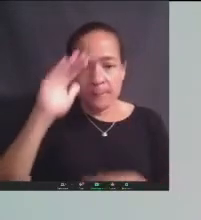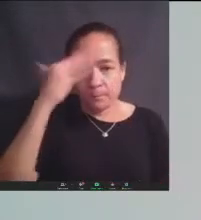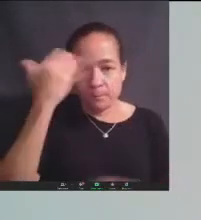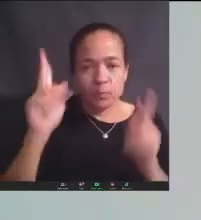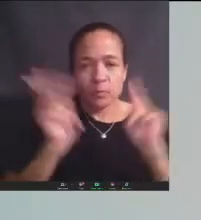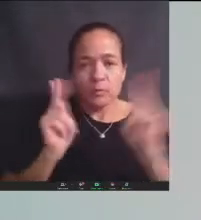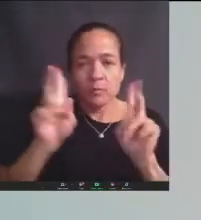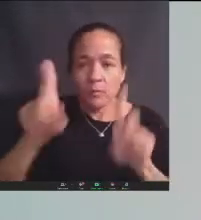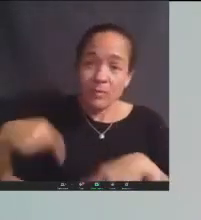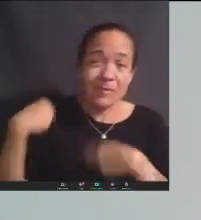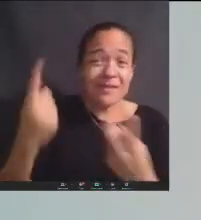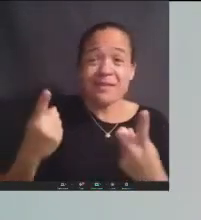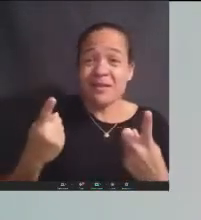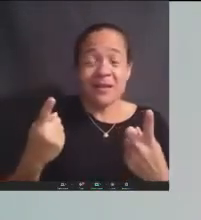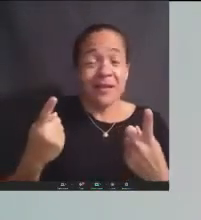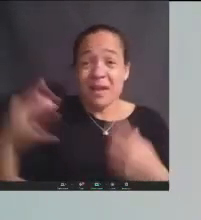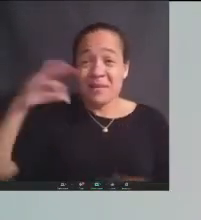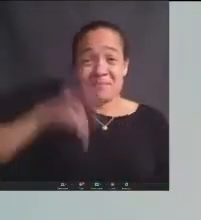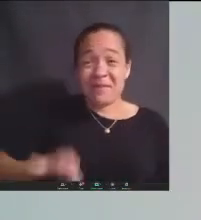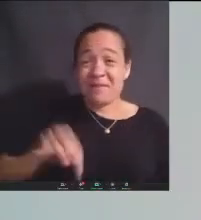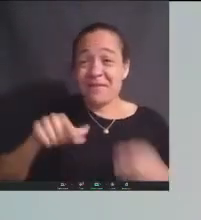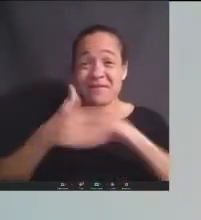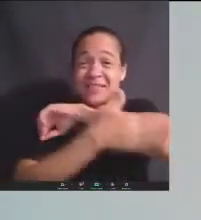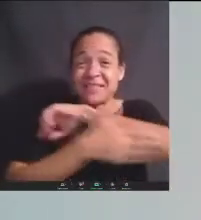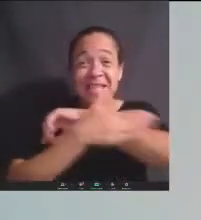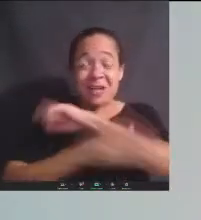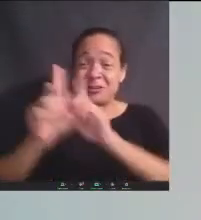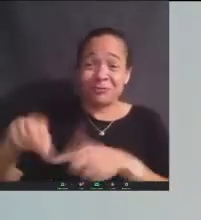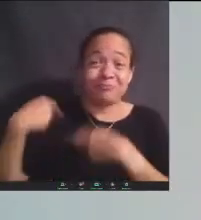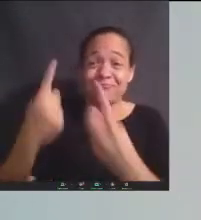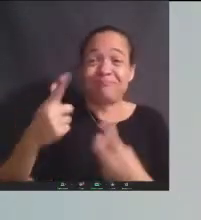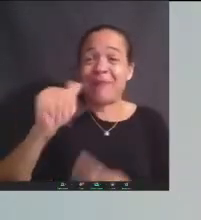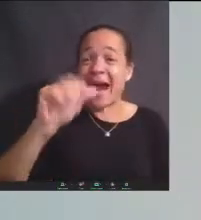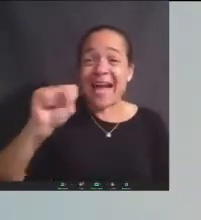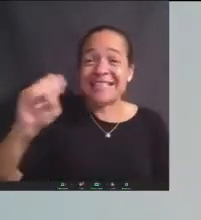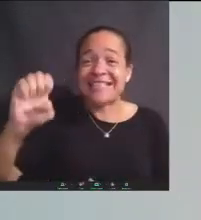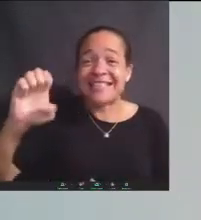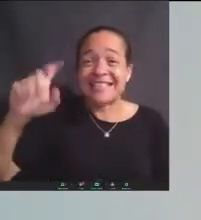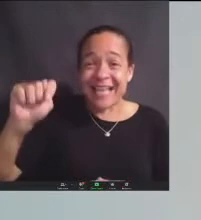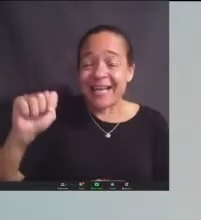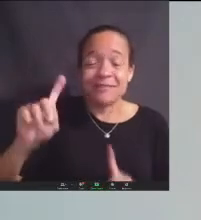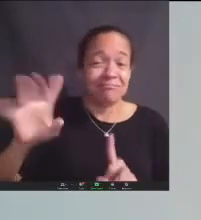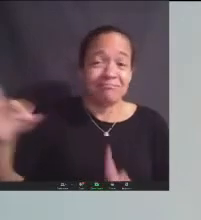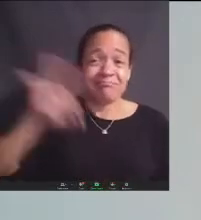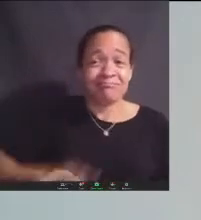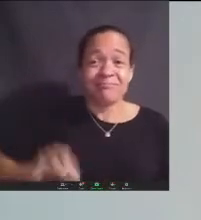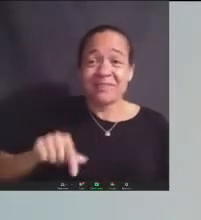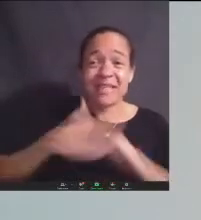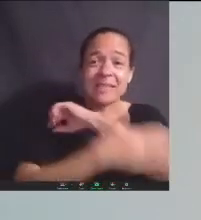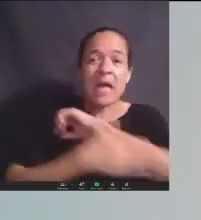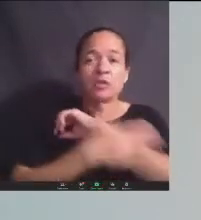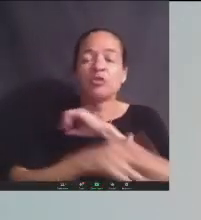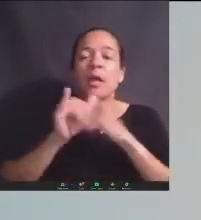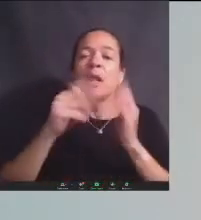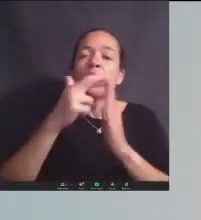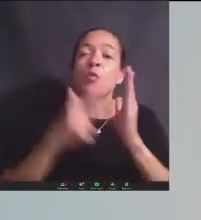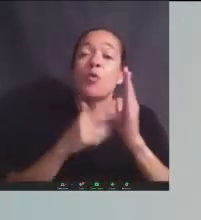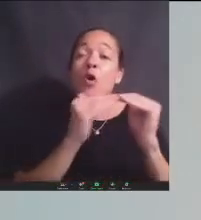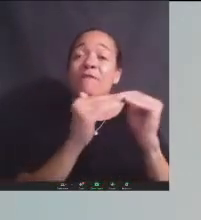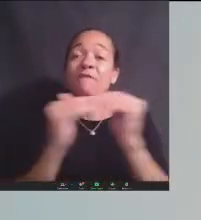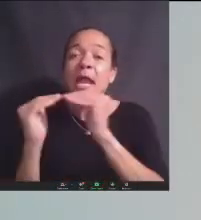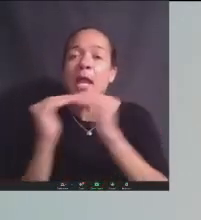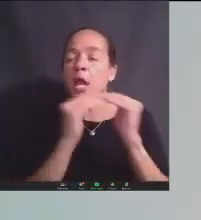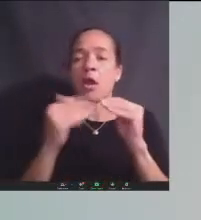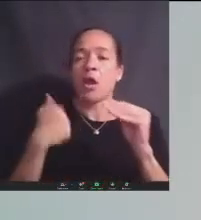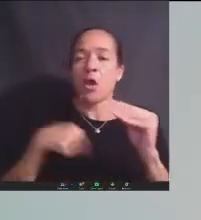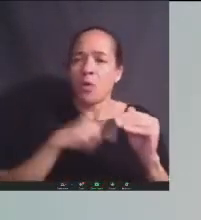to this country. And when the rules have been fair, we've done fine. We've been for ourselves. Black people